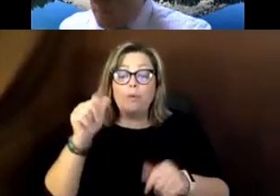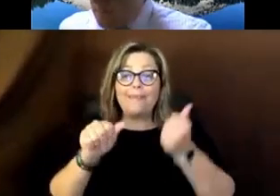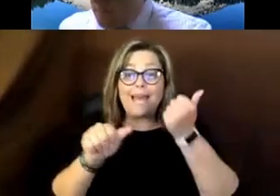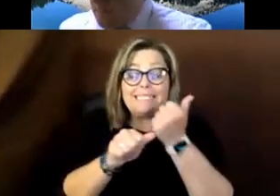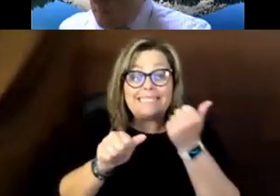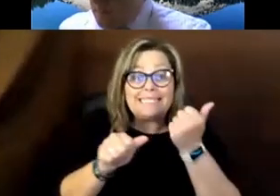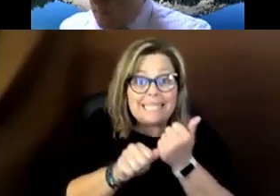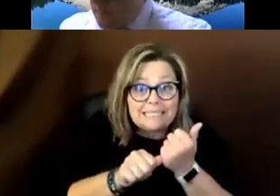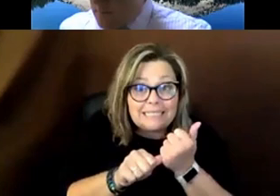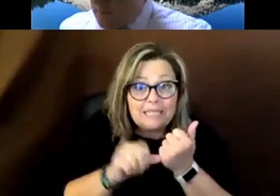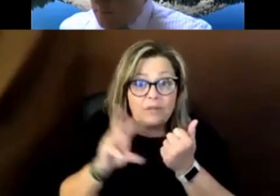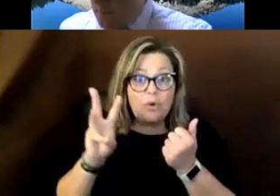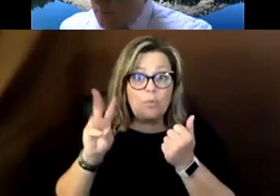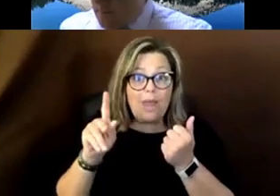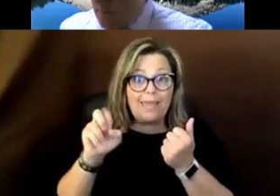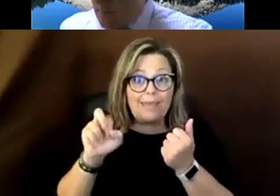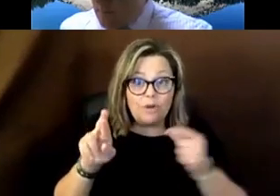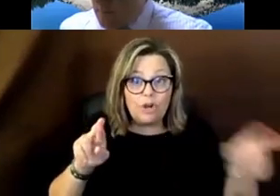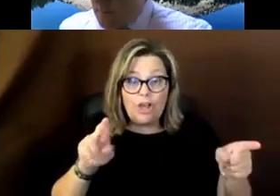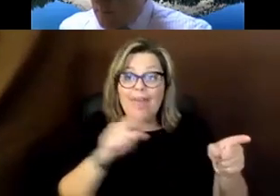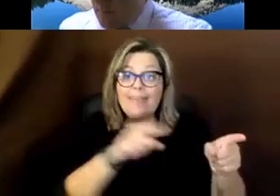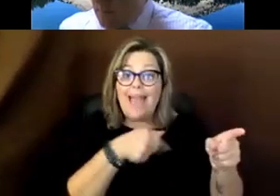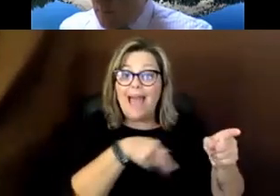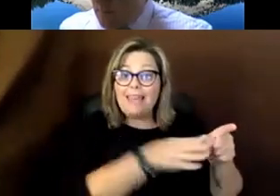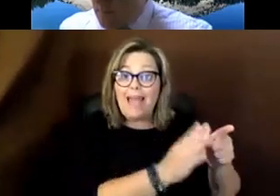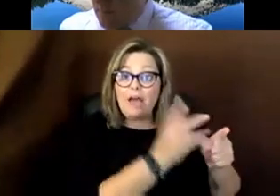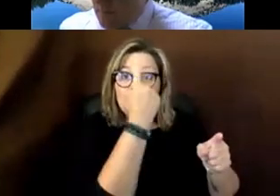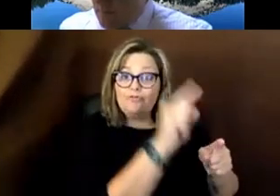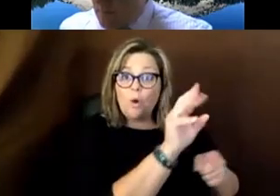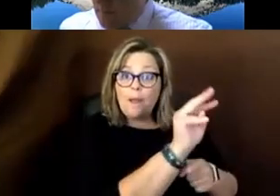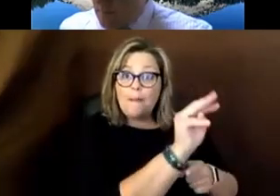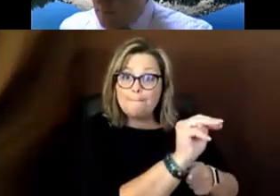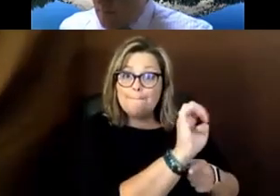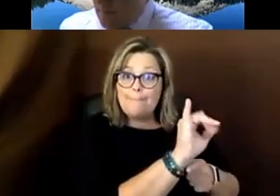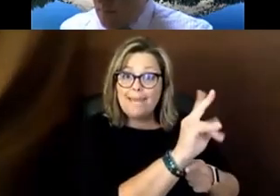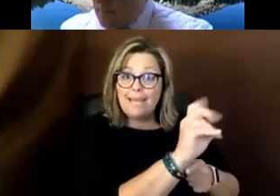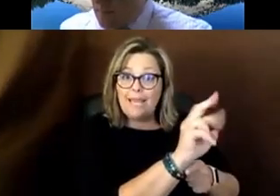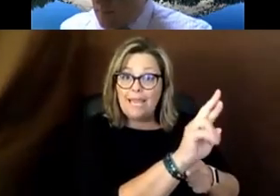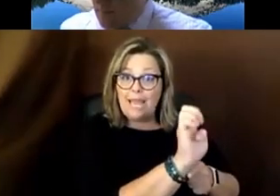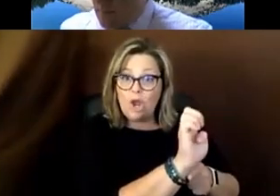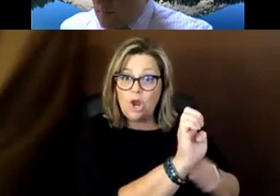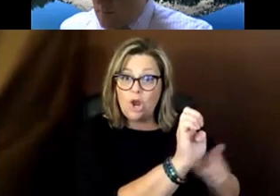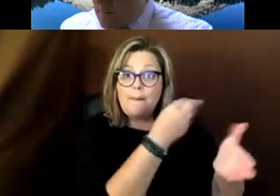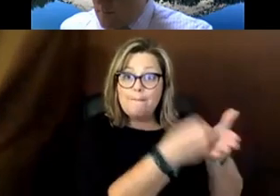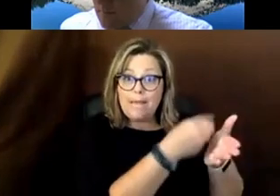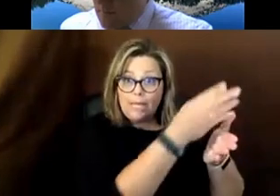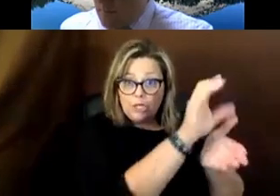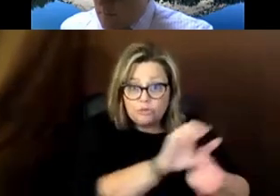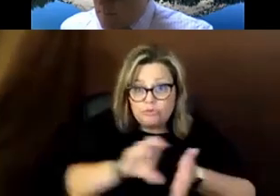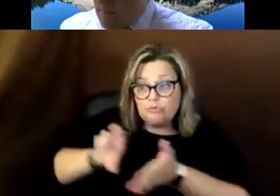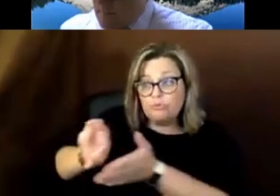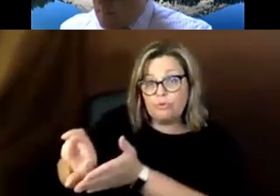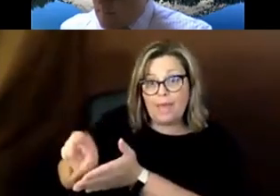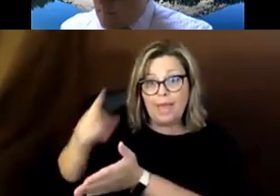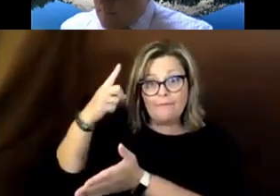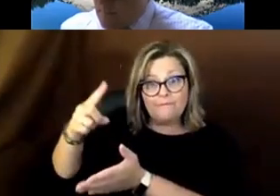Medi-Cal dollars to pay for assisted living. And there are limited slots, and part